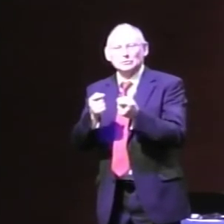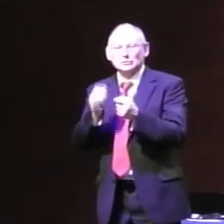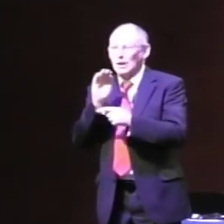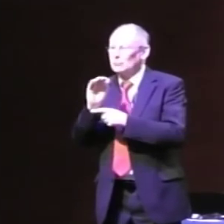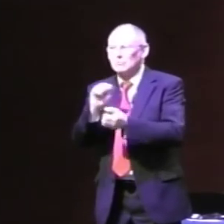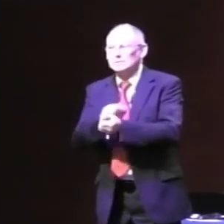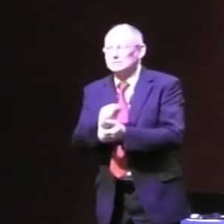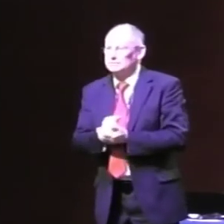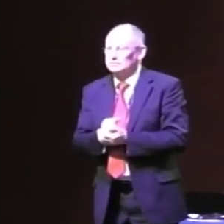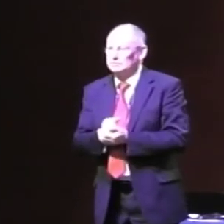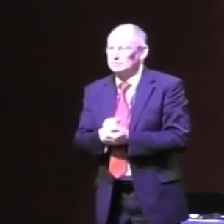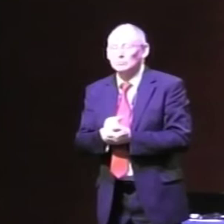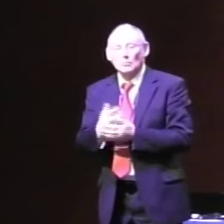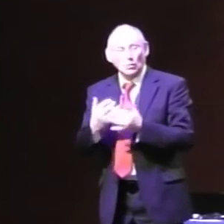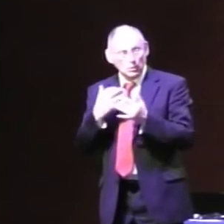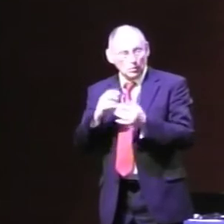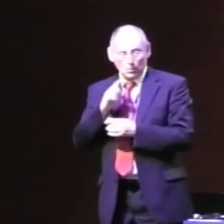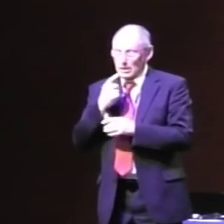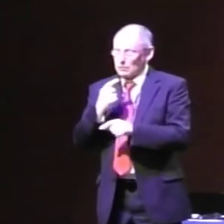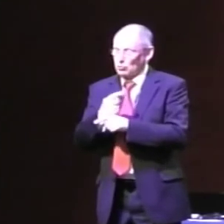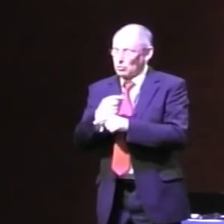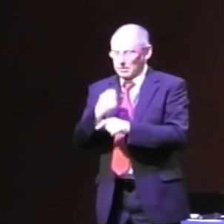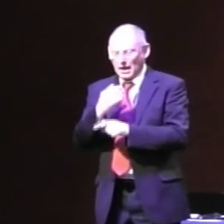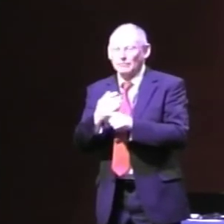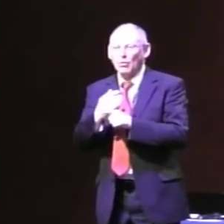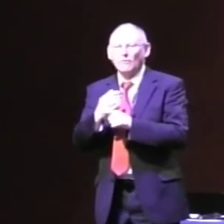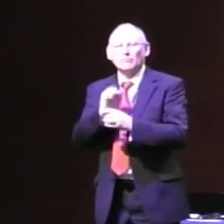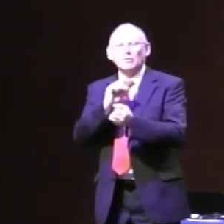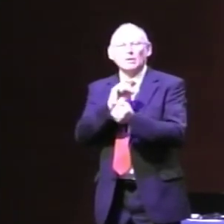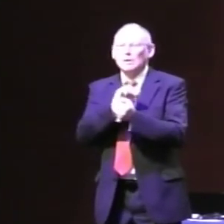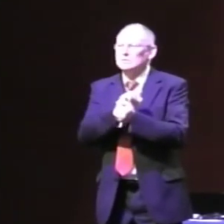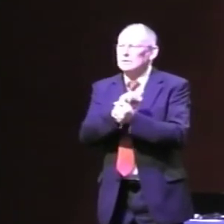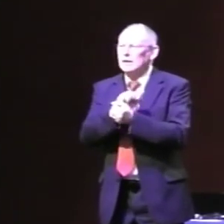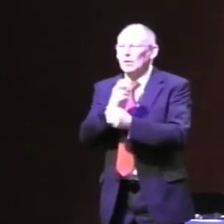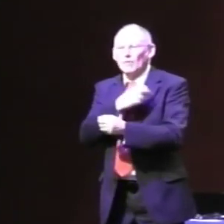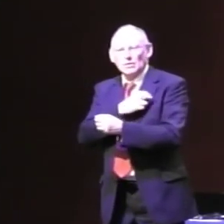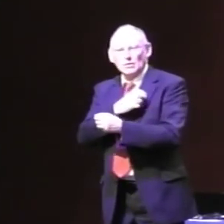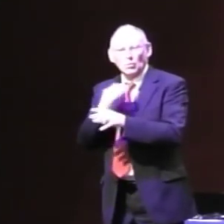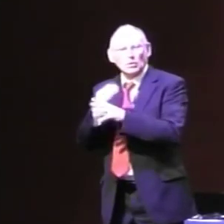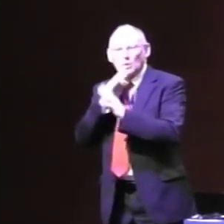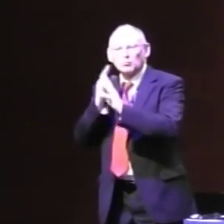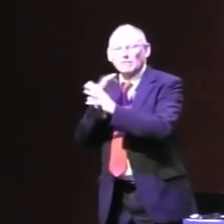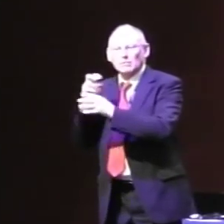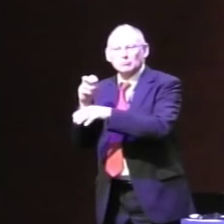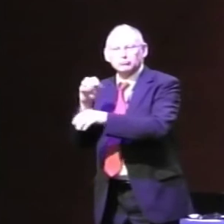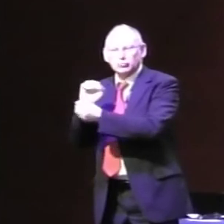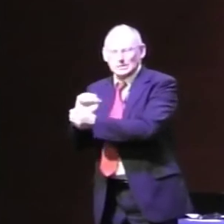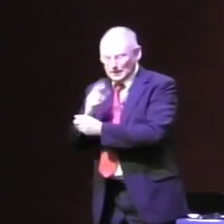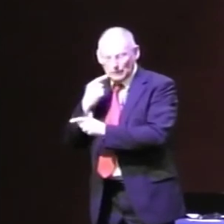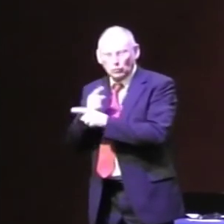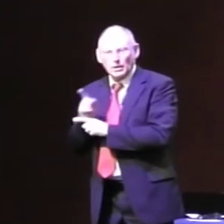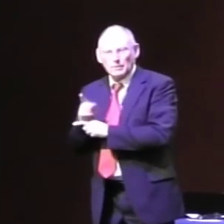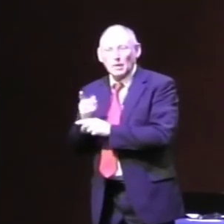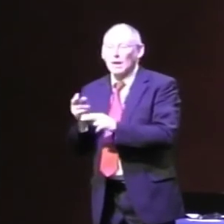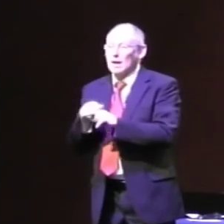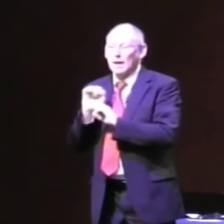setting. Congress, we cannot speak on behalf of the custody officers who work in the private prisons in Scotland, and nor do I seek to. If the picture painted